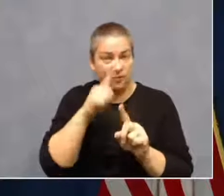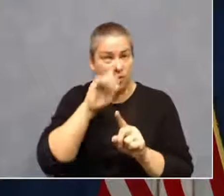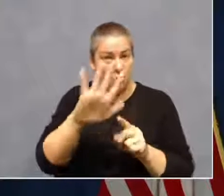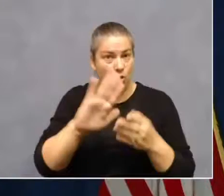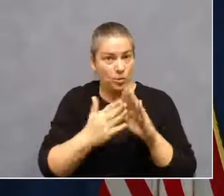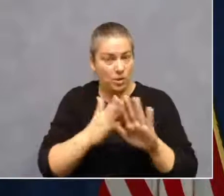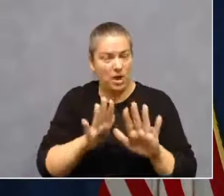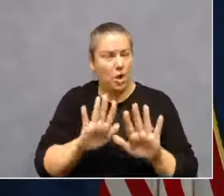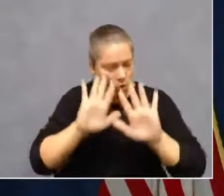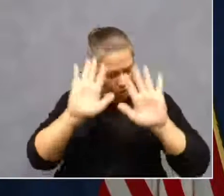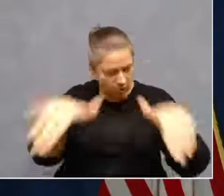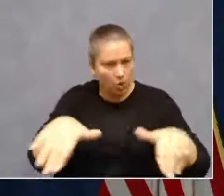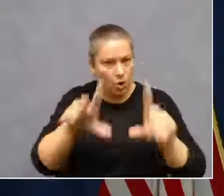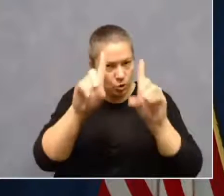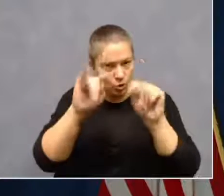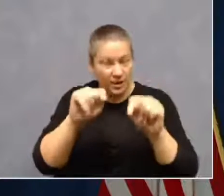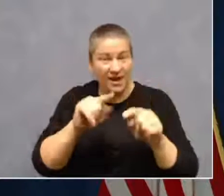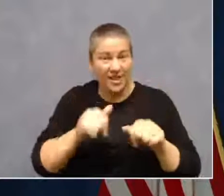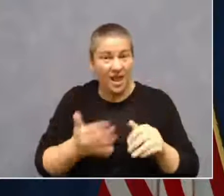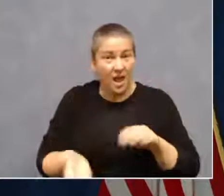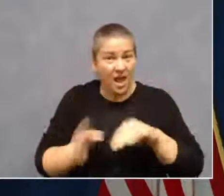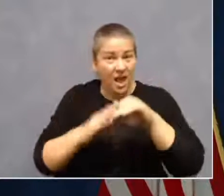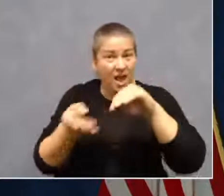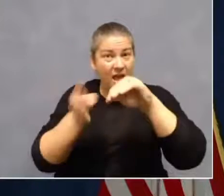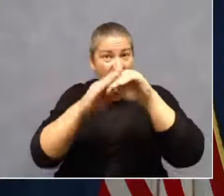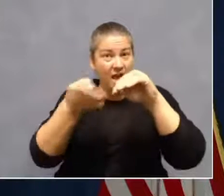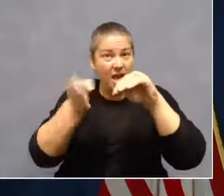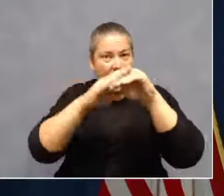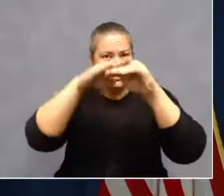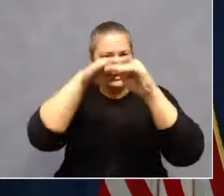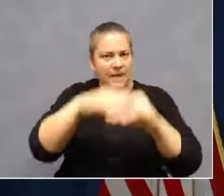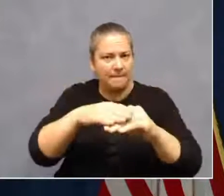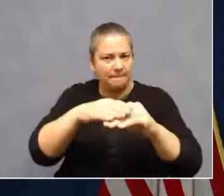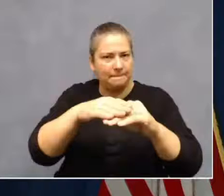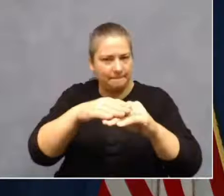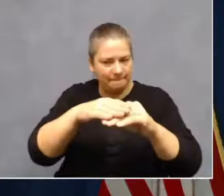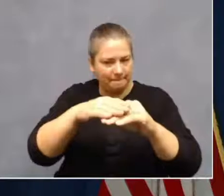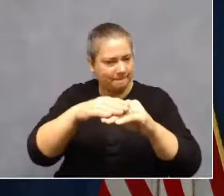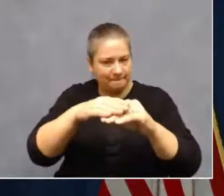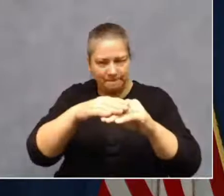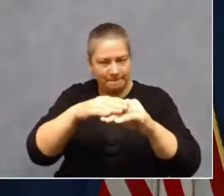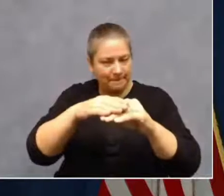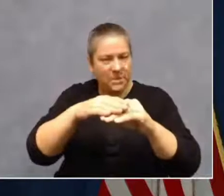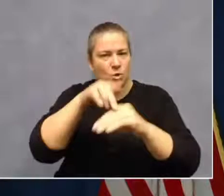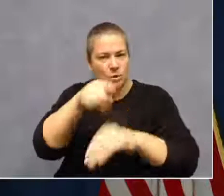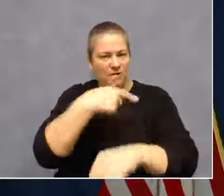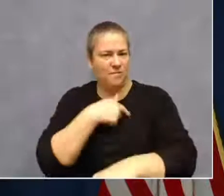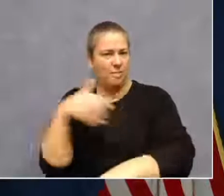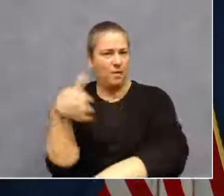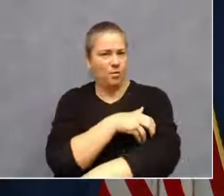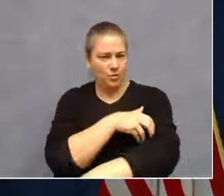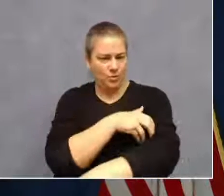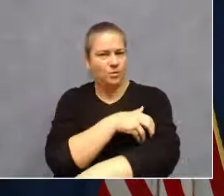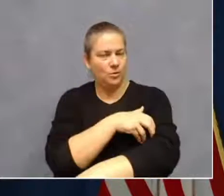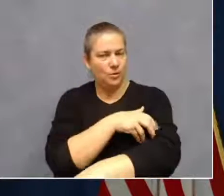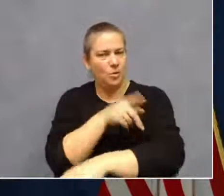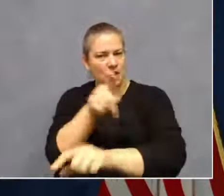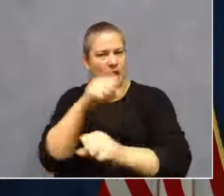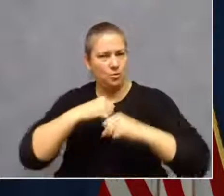stop this escalation. Most importantly, you now have the power to protect those who live